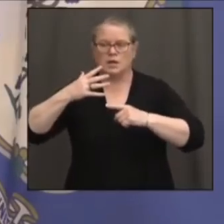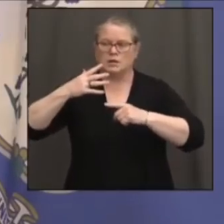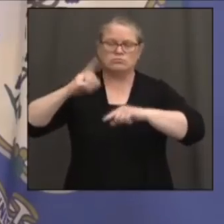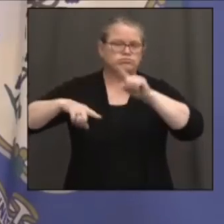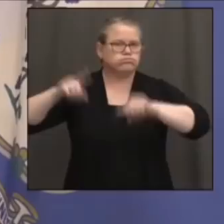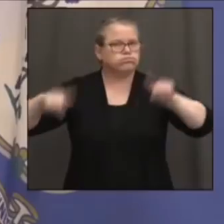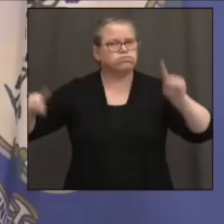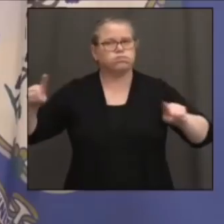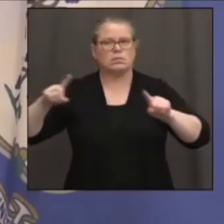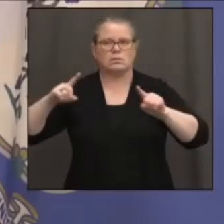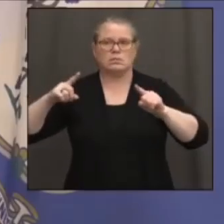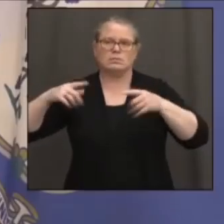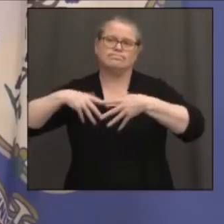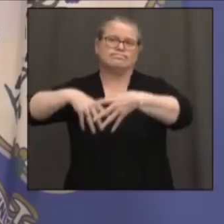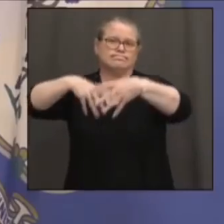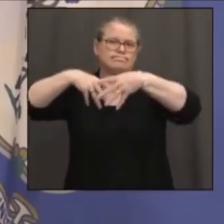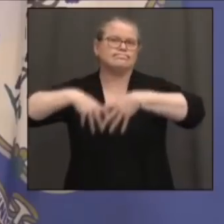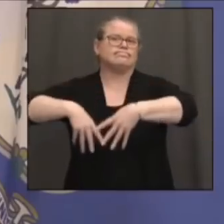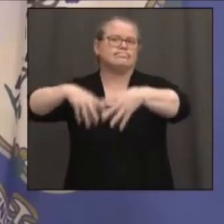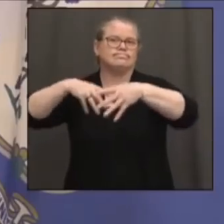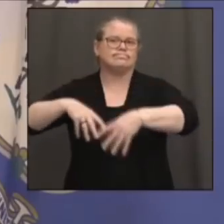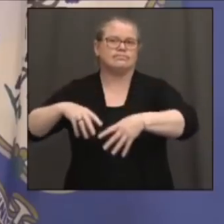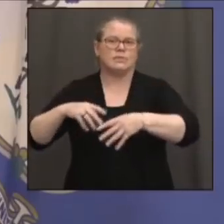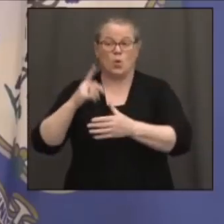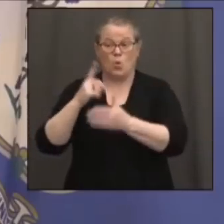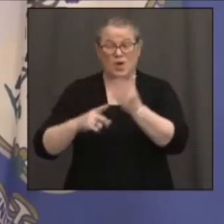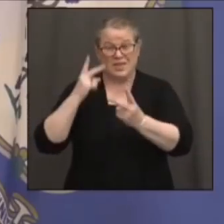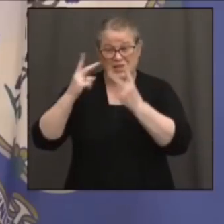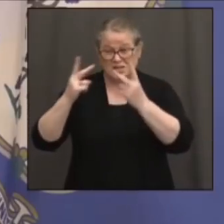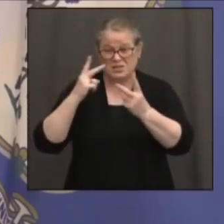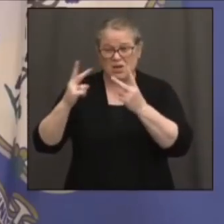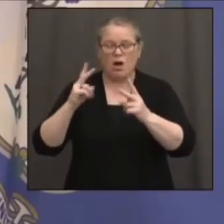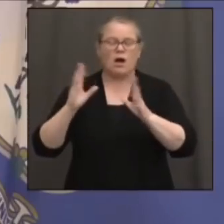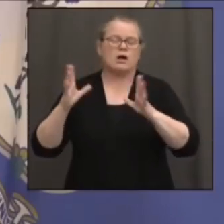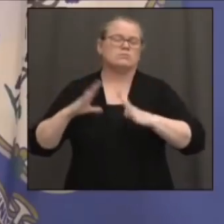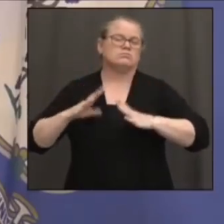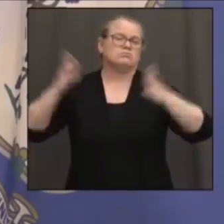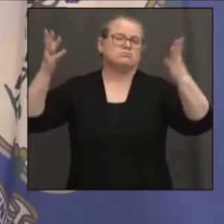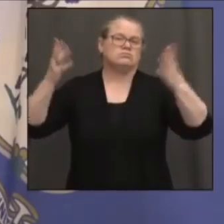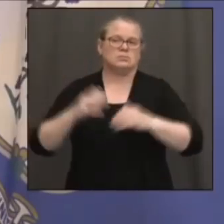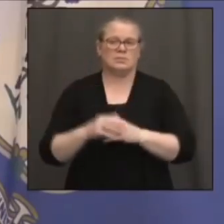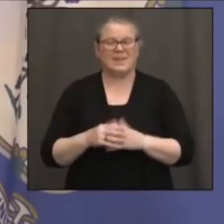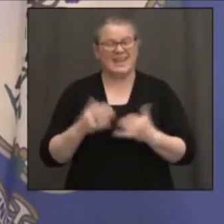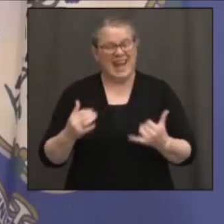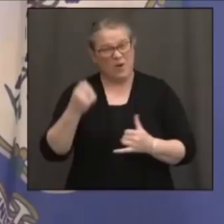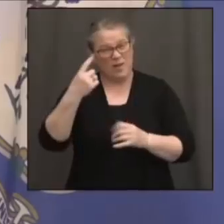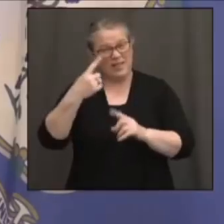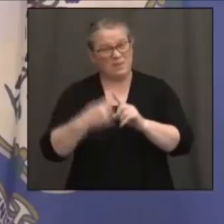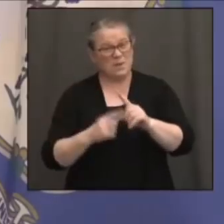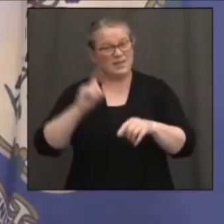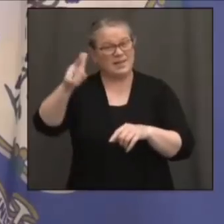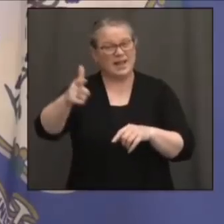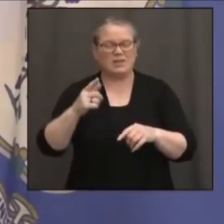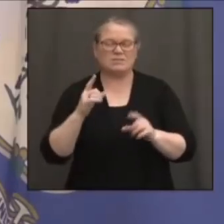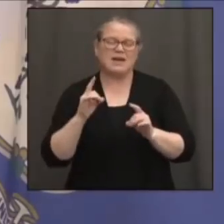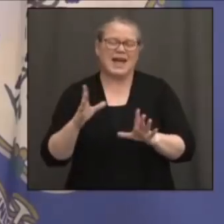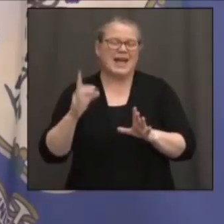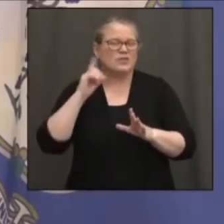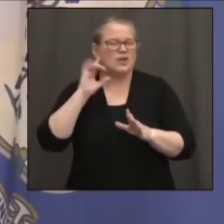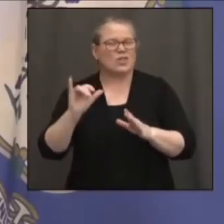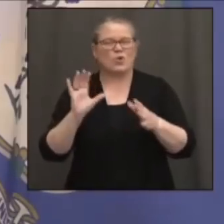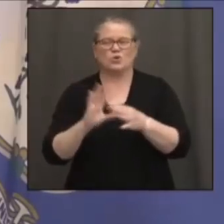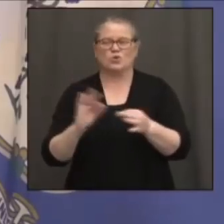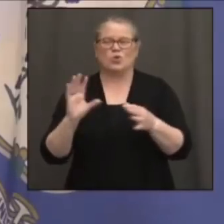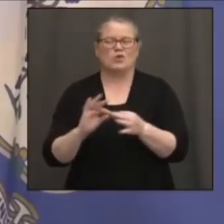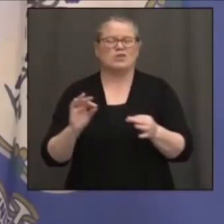And I hate to hear these stories now, 11 months later, that you have some of these racist symbols, and be it